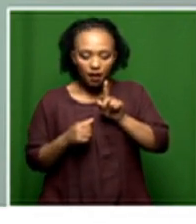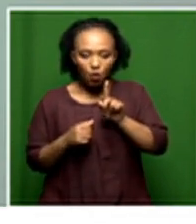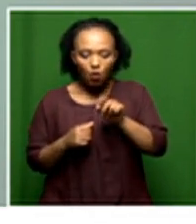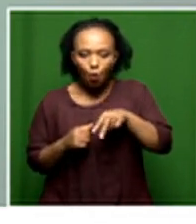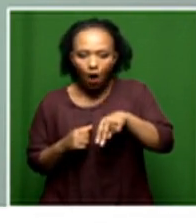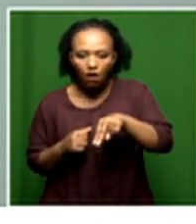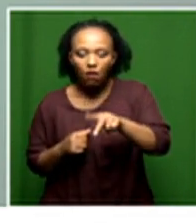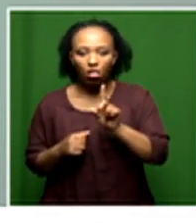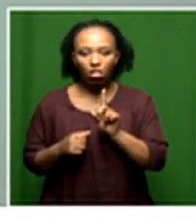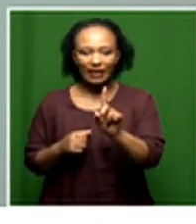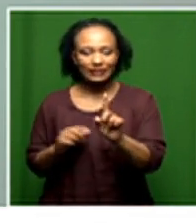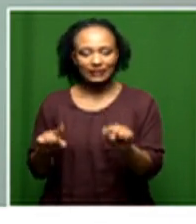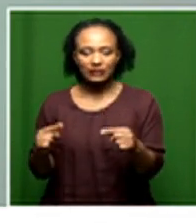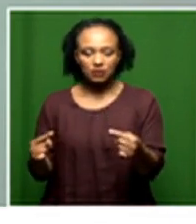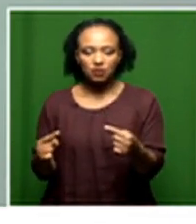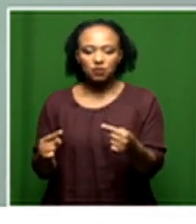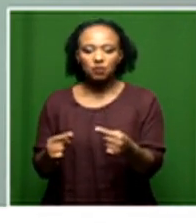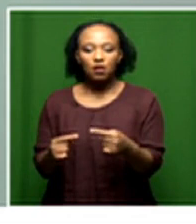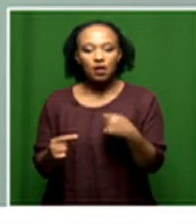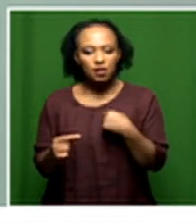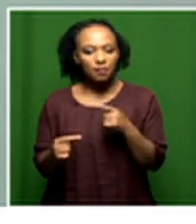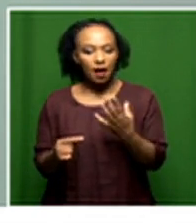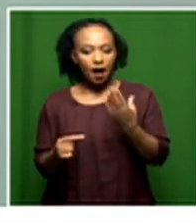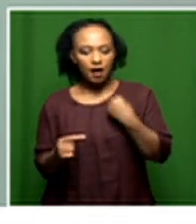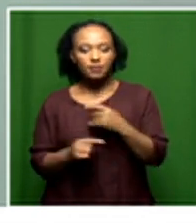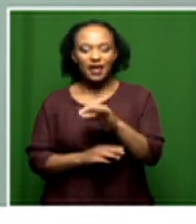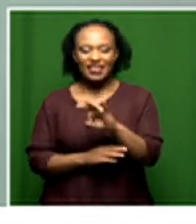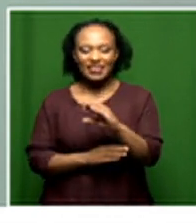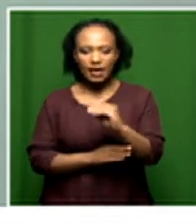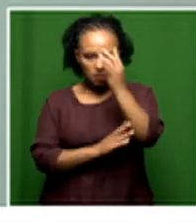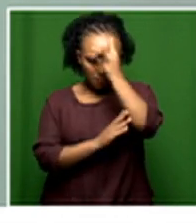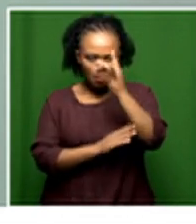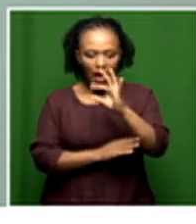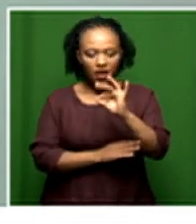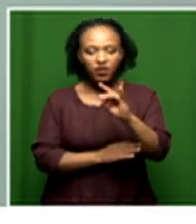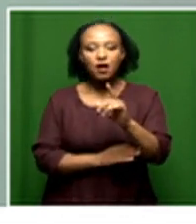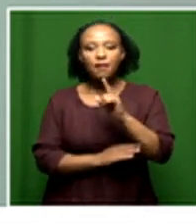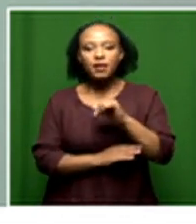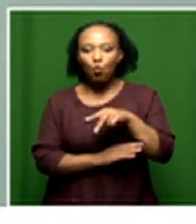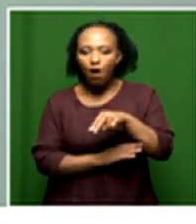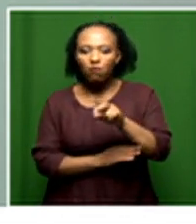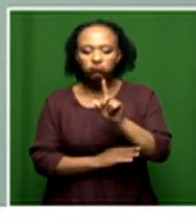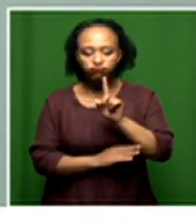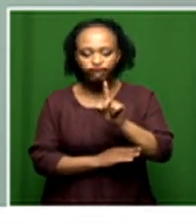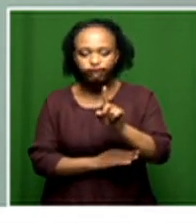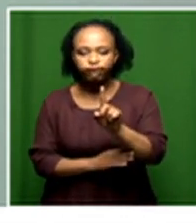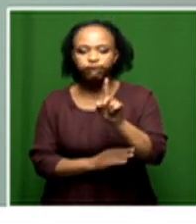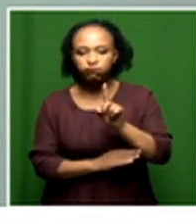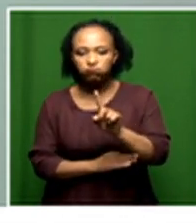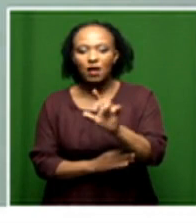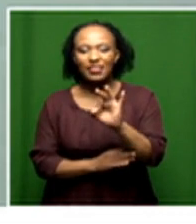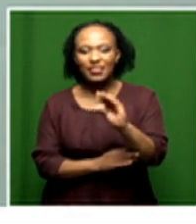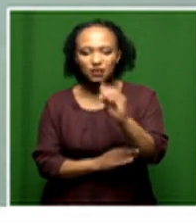challenge. And to try and compensate for that, I was asked to walk for 30 minutes every day, which I did. And I